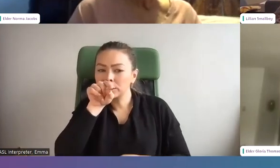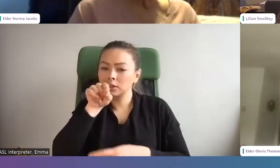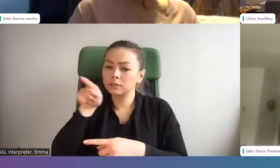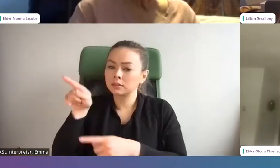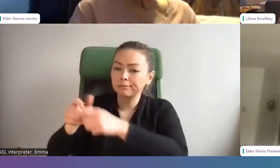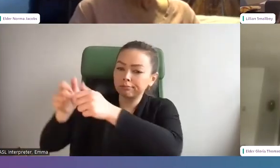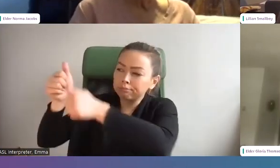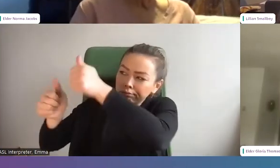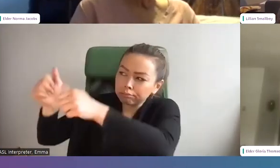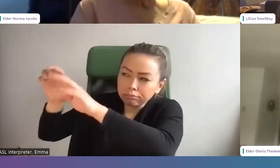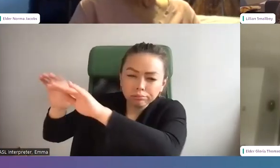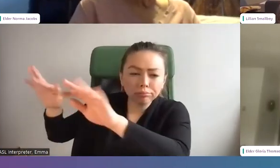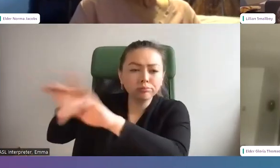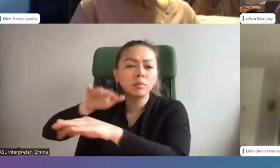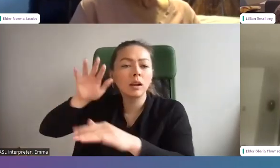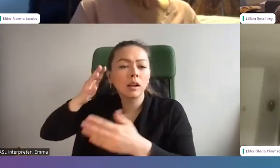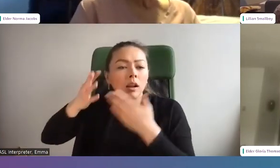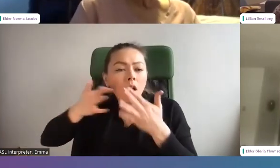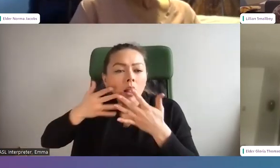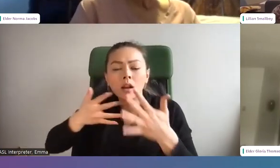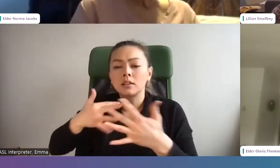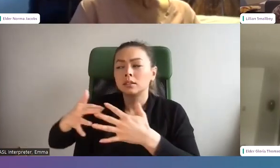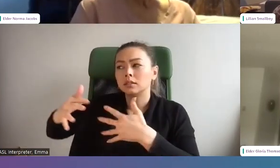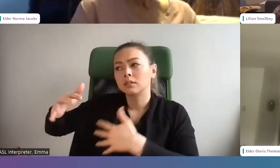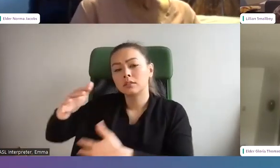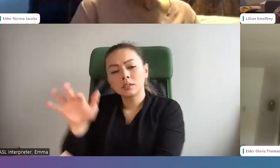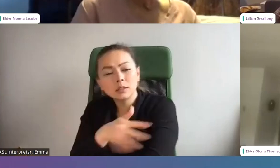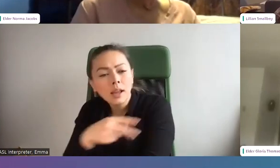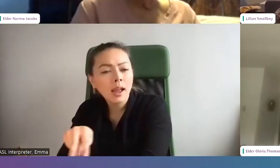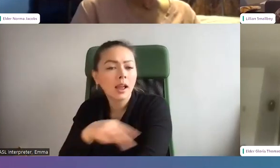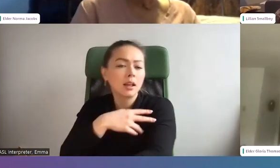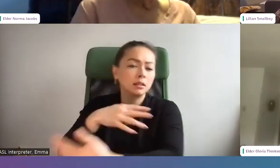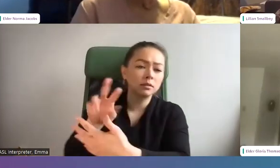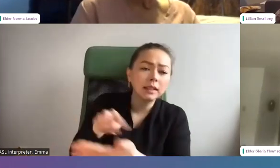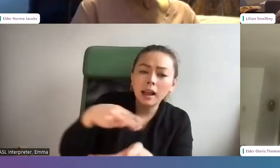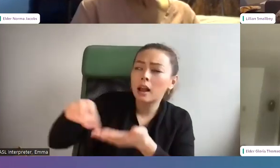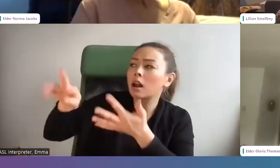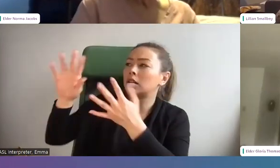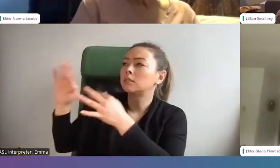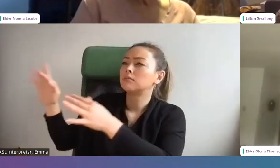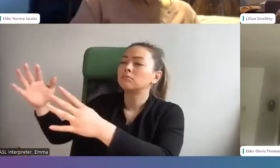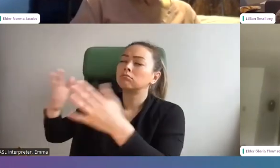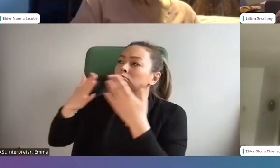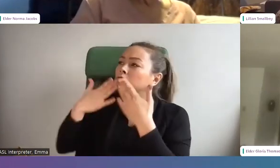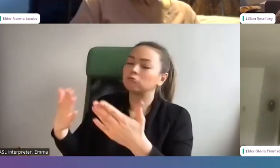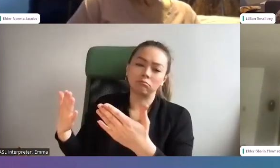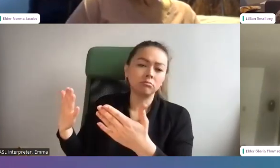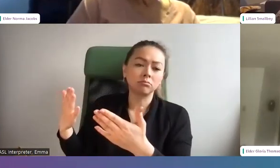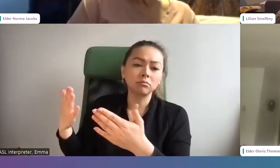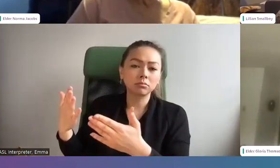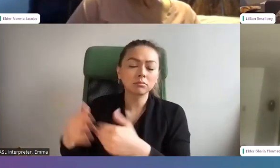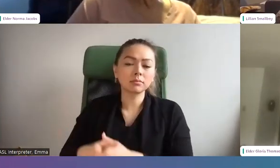own dance that they bring. And so we celebrate that, and we say, let it be that way in our minds. And then we